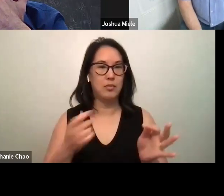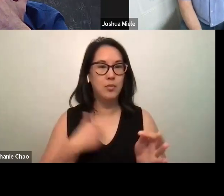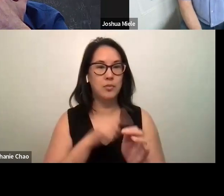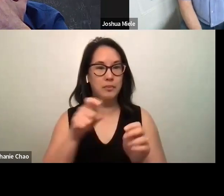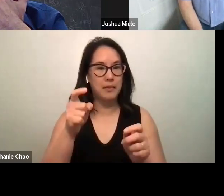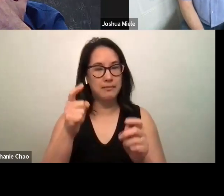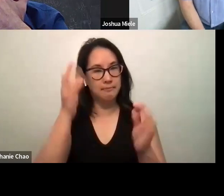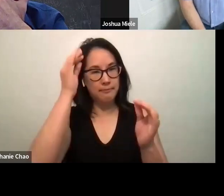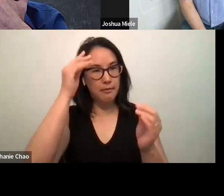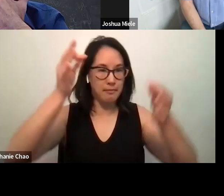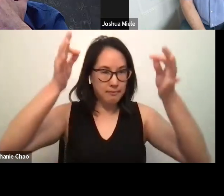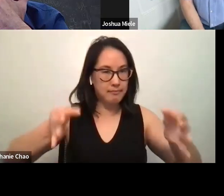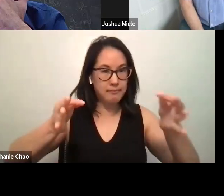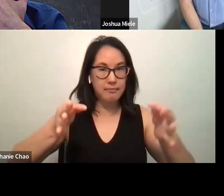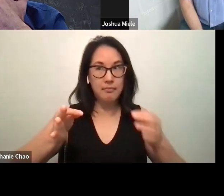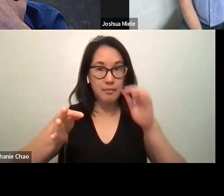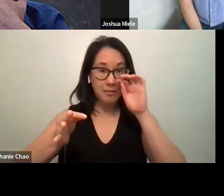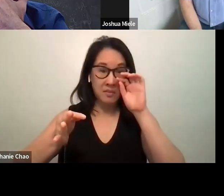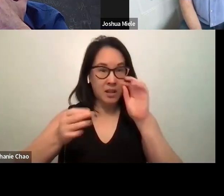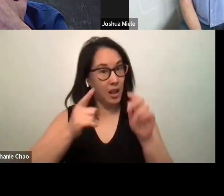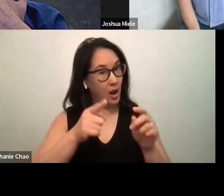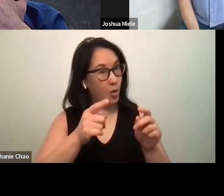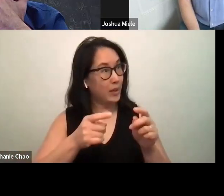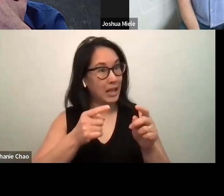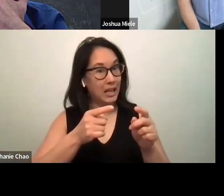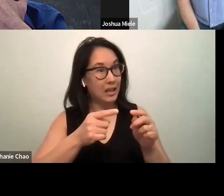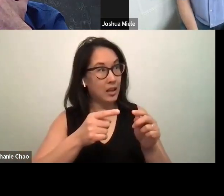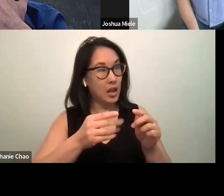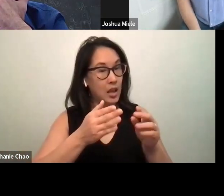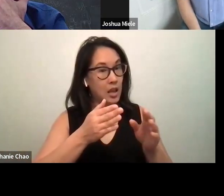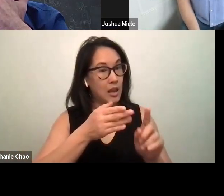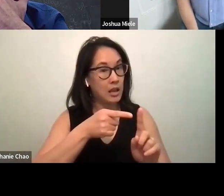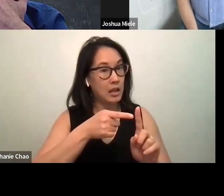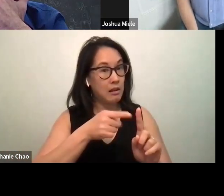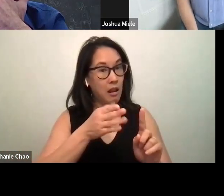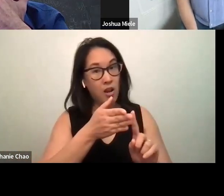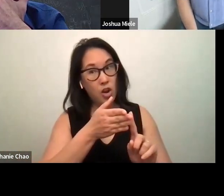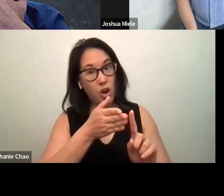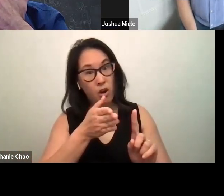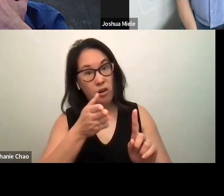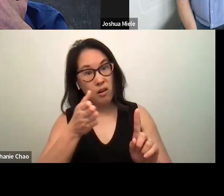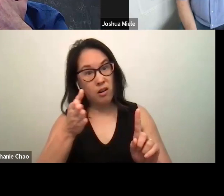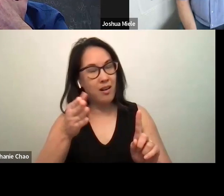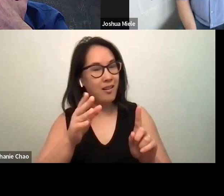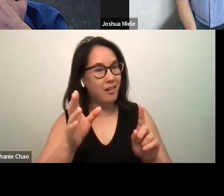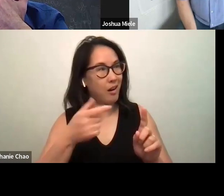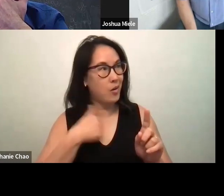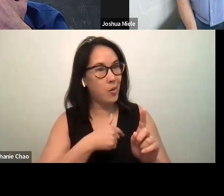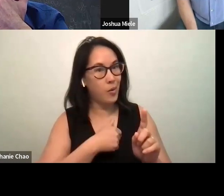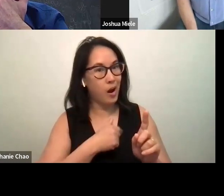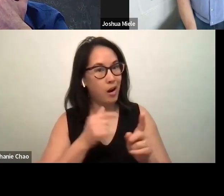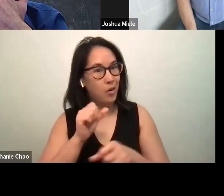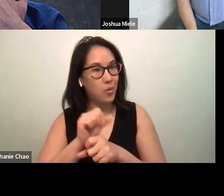how far away from the original we're willing to veer before we start calling it a different work.